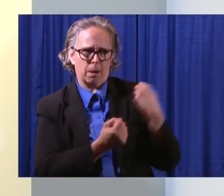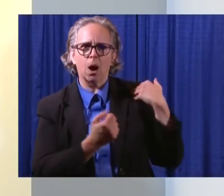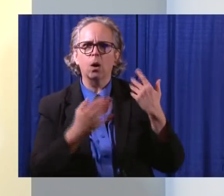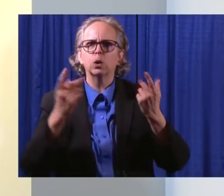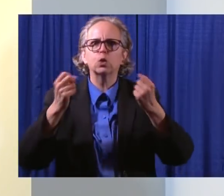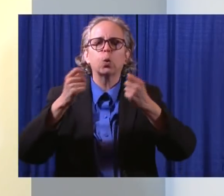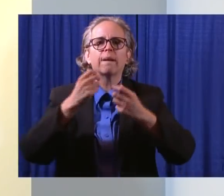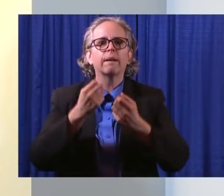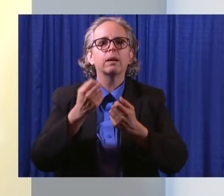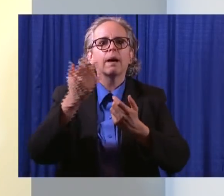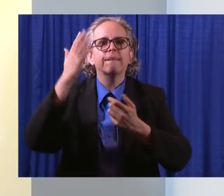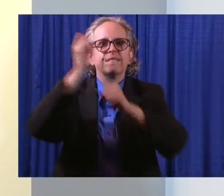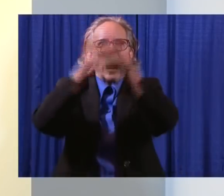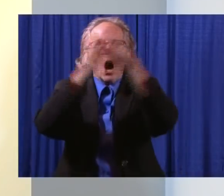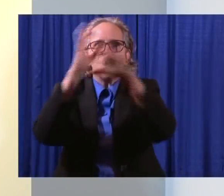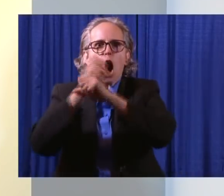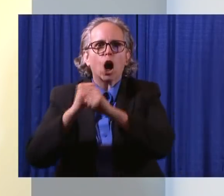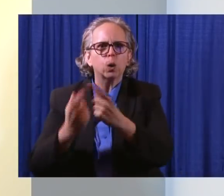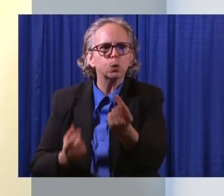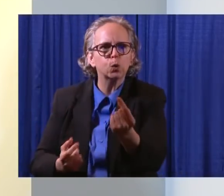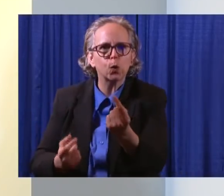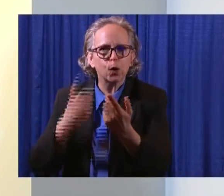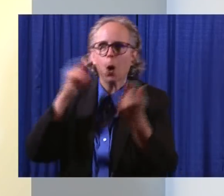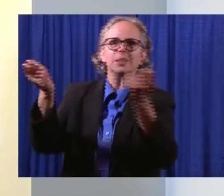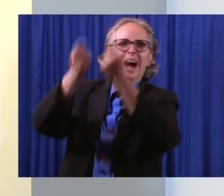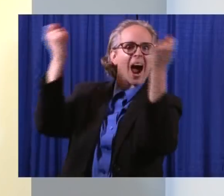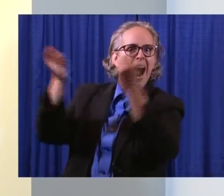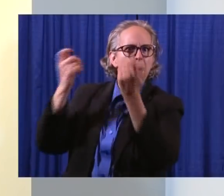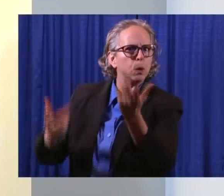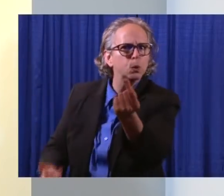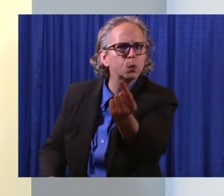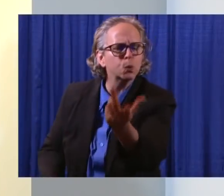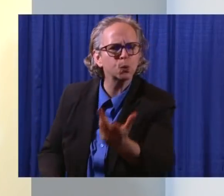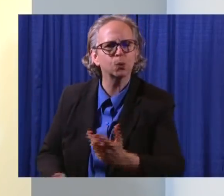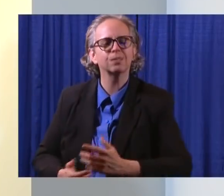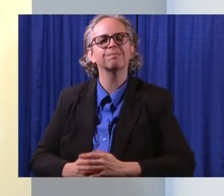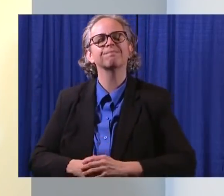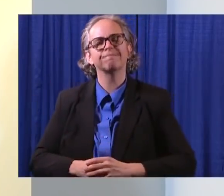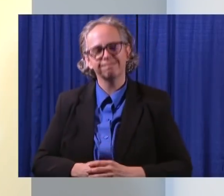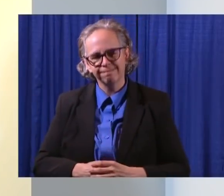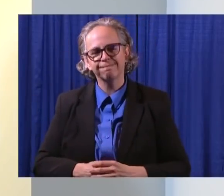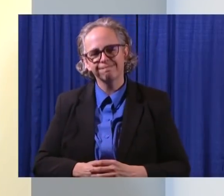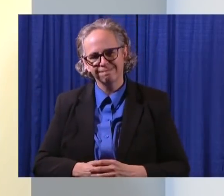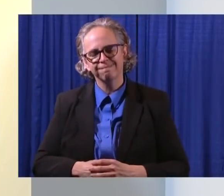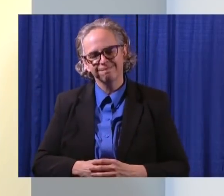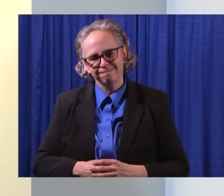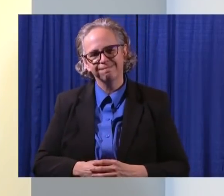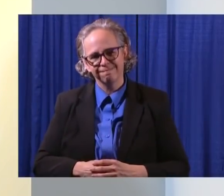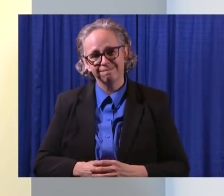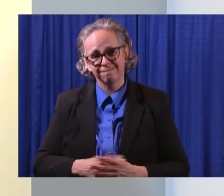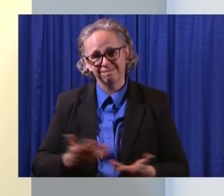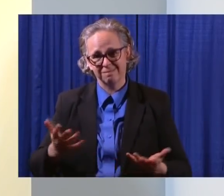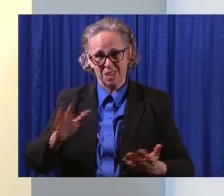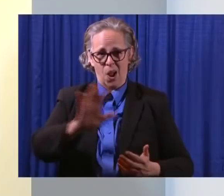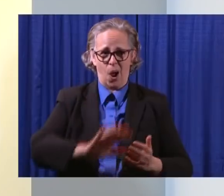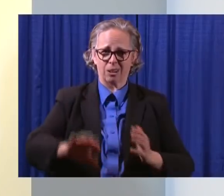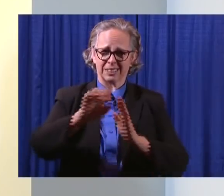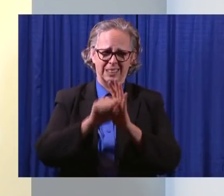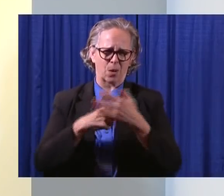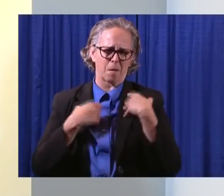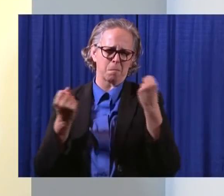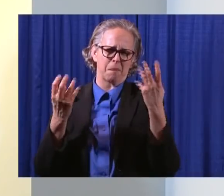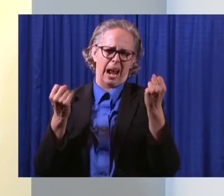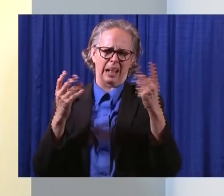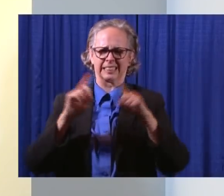want to provide some of that clarification today. We know that there will be many celebrations across Ohio,